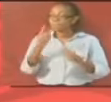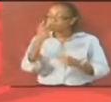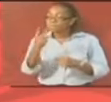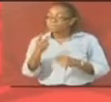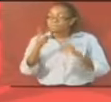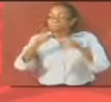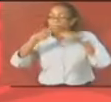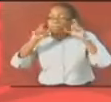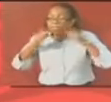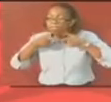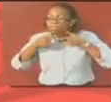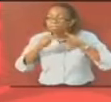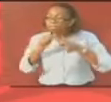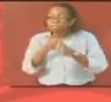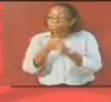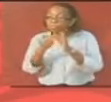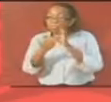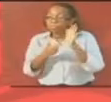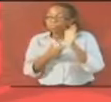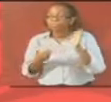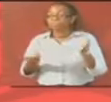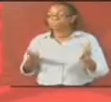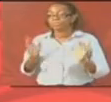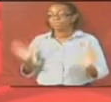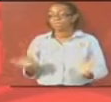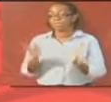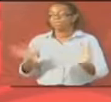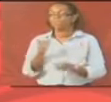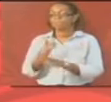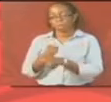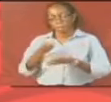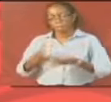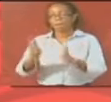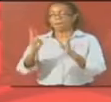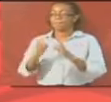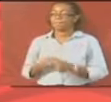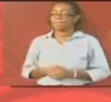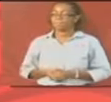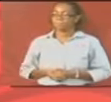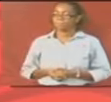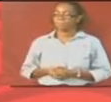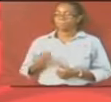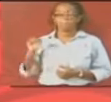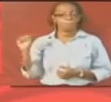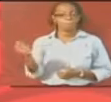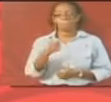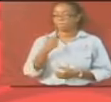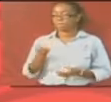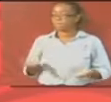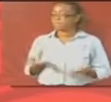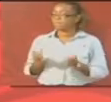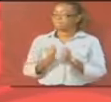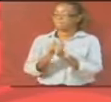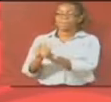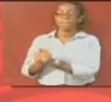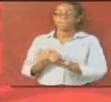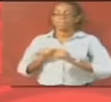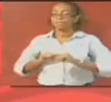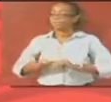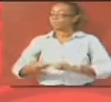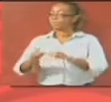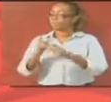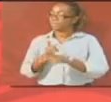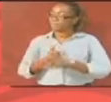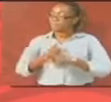to do better and to steady the course. We are still all in this together, and let us continue to be our brothers and